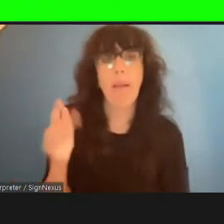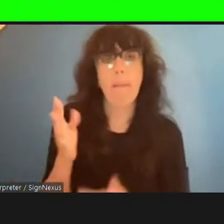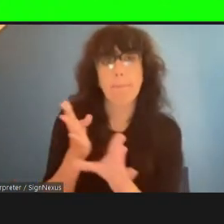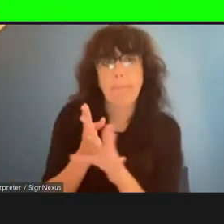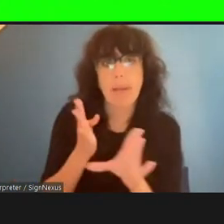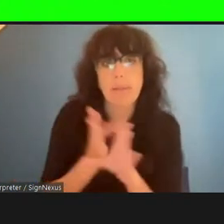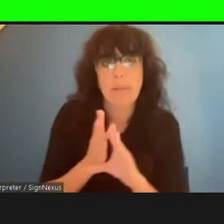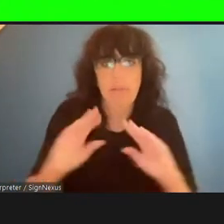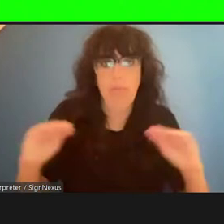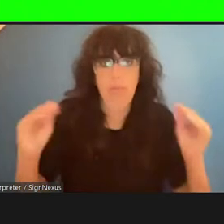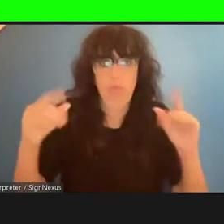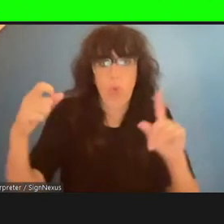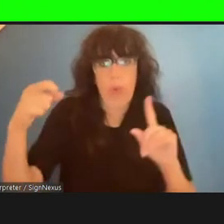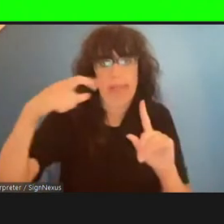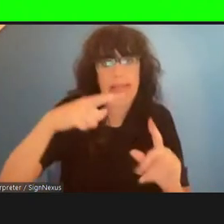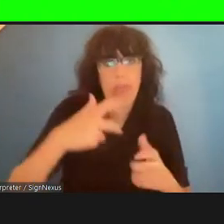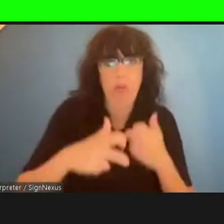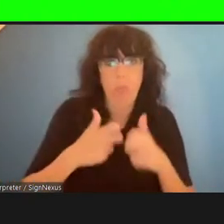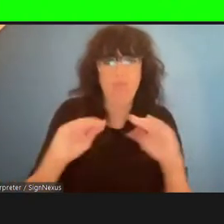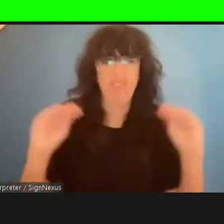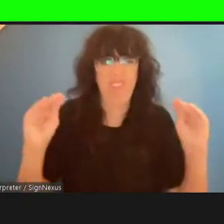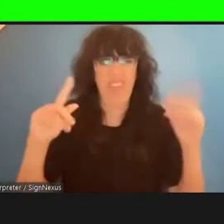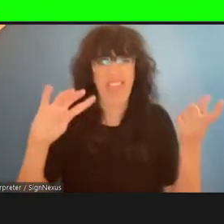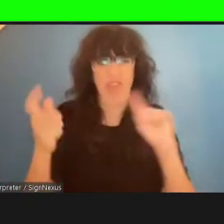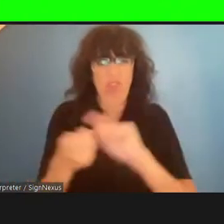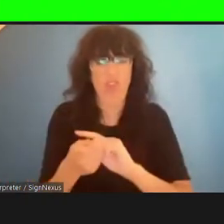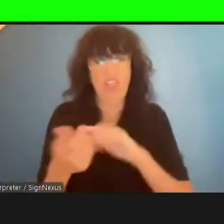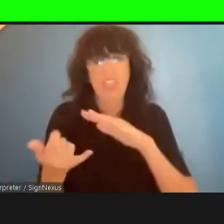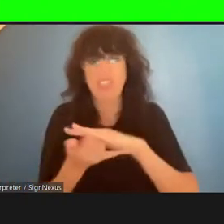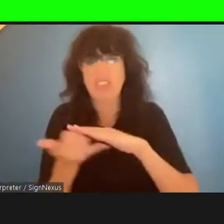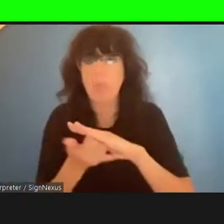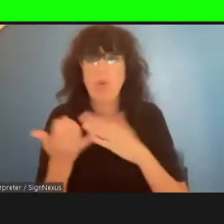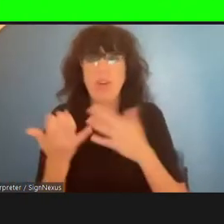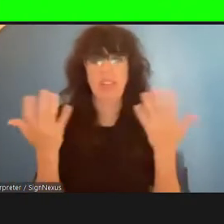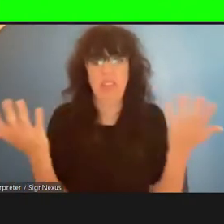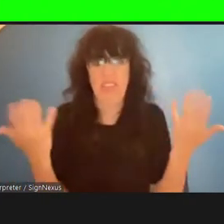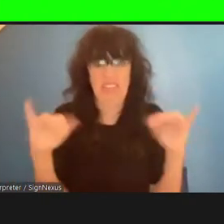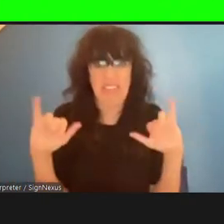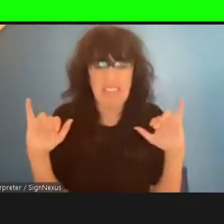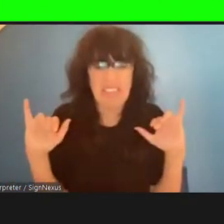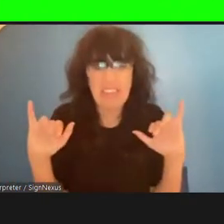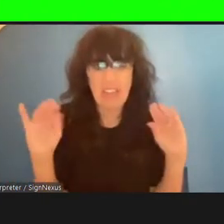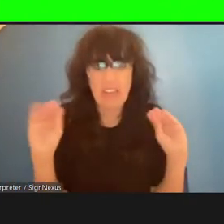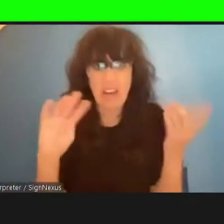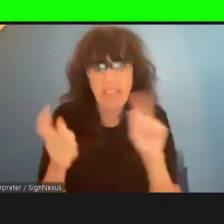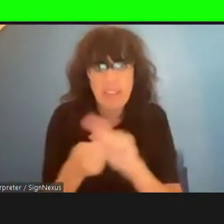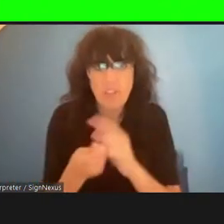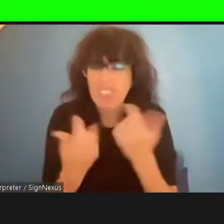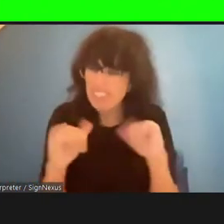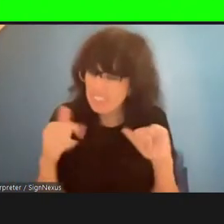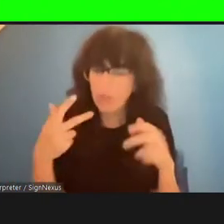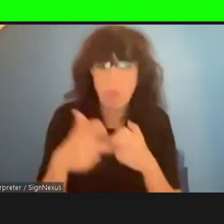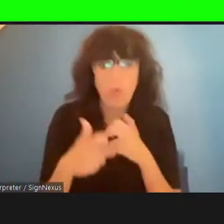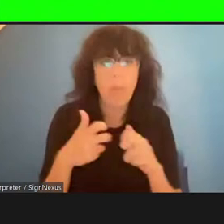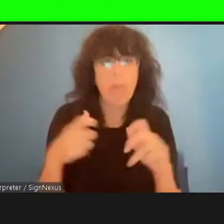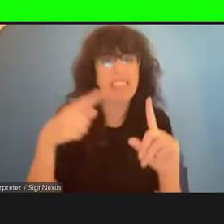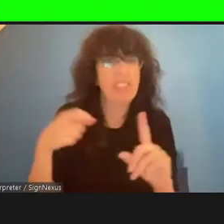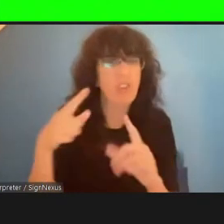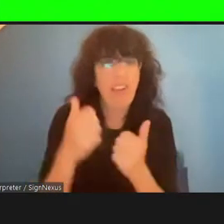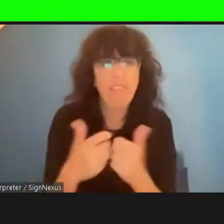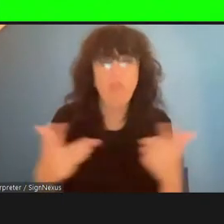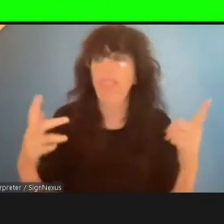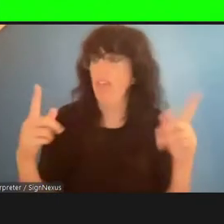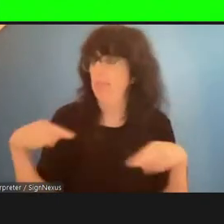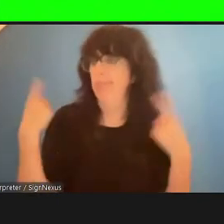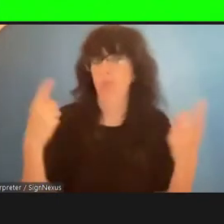problems that none of those changes prince subway stations there's still signal problems none of that changed during the whole time throughout the years